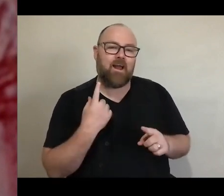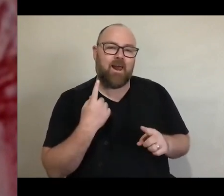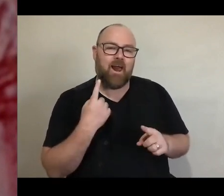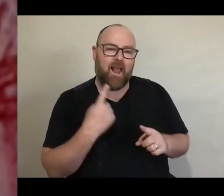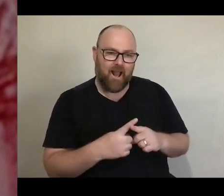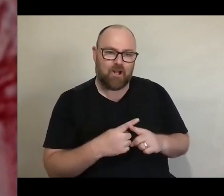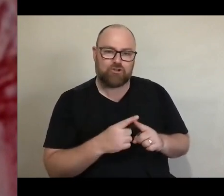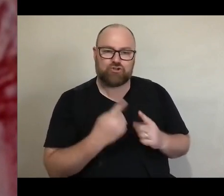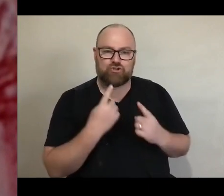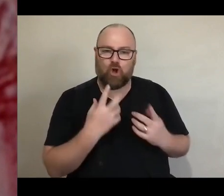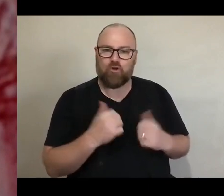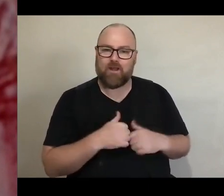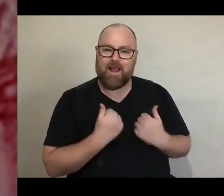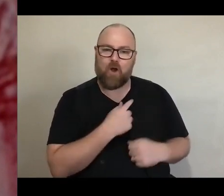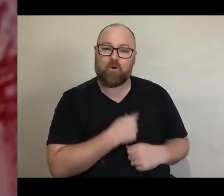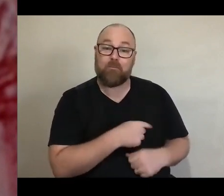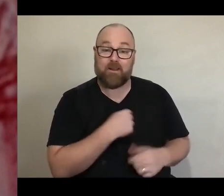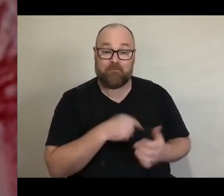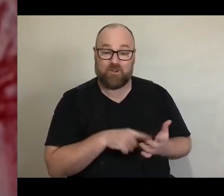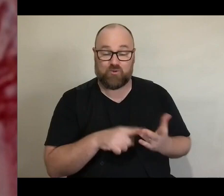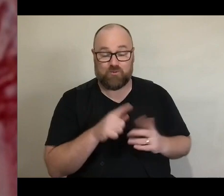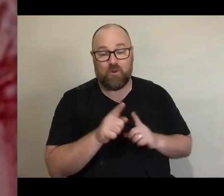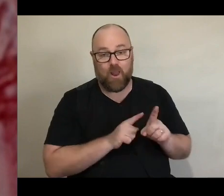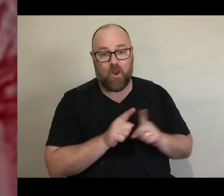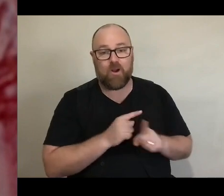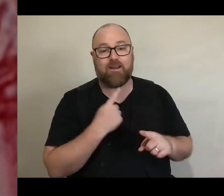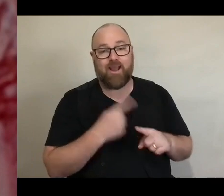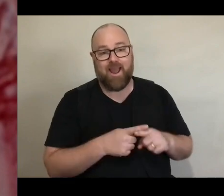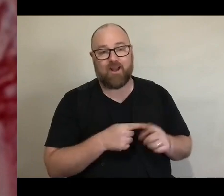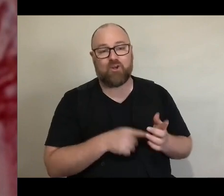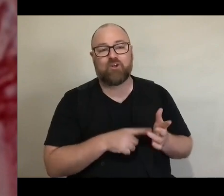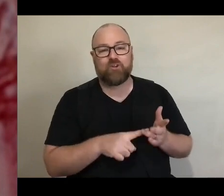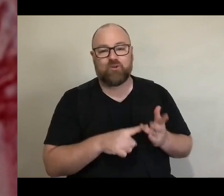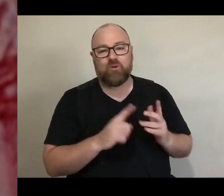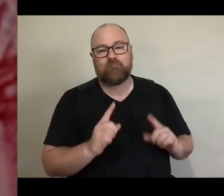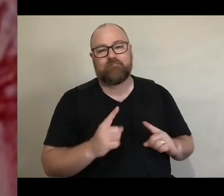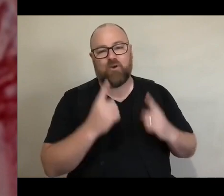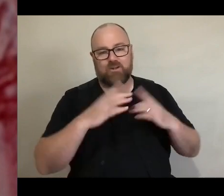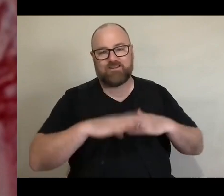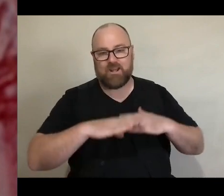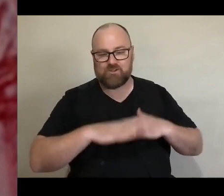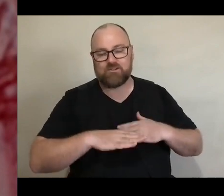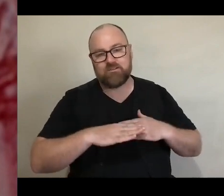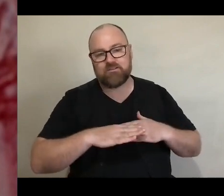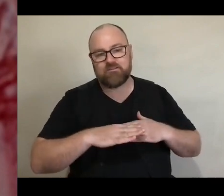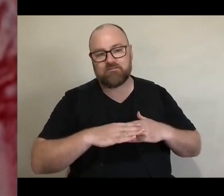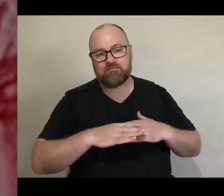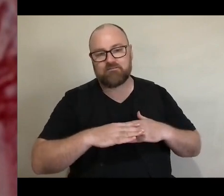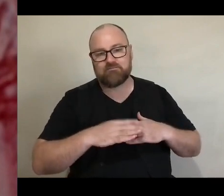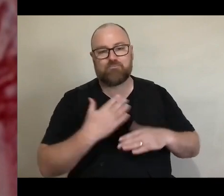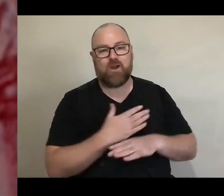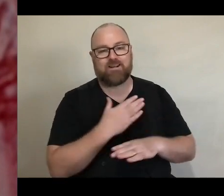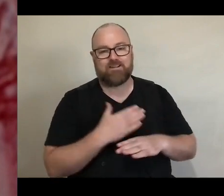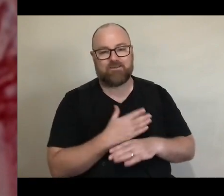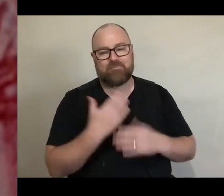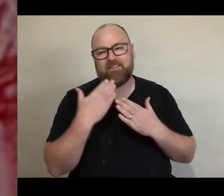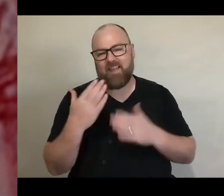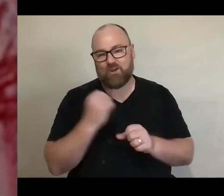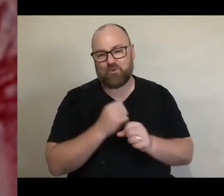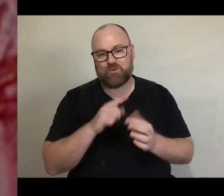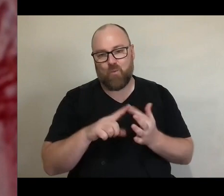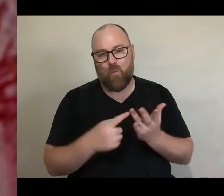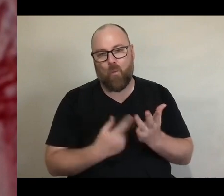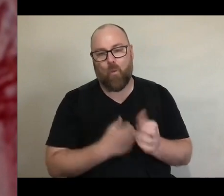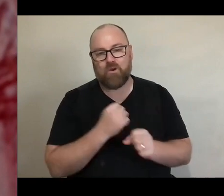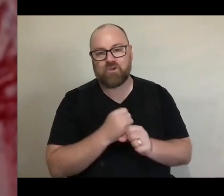commitment that we all have to learning and to First Nations practice. So huge thanks to you, Georgia. And I also particularly want